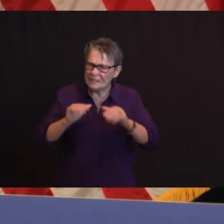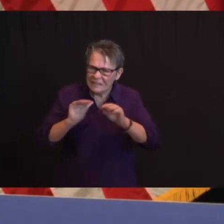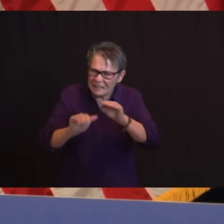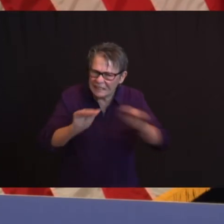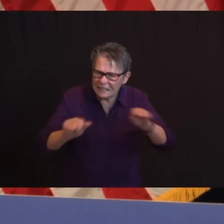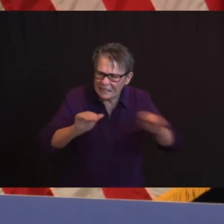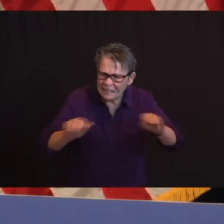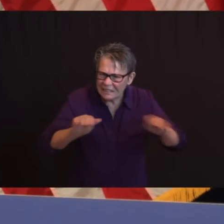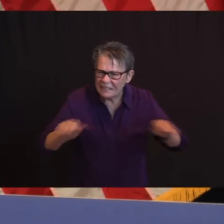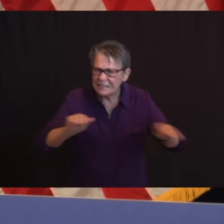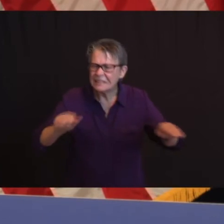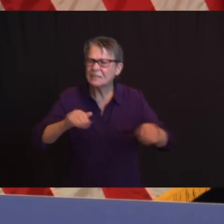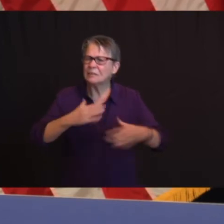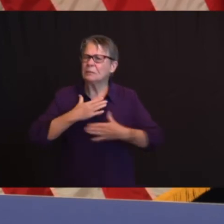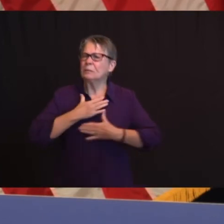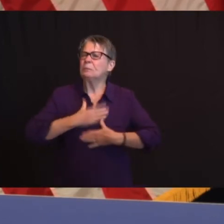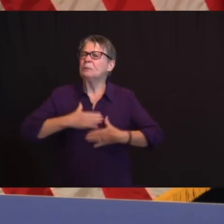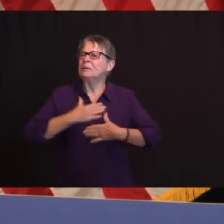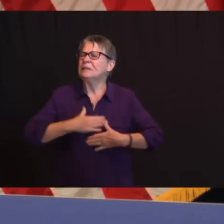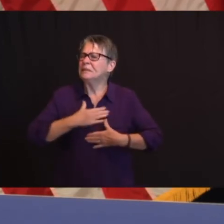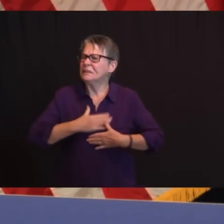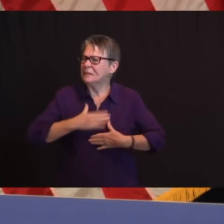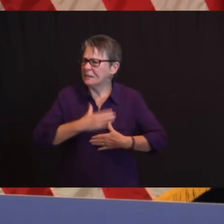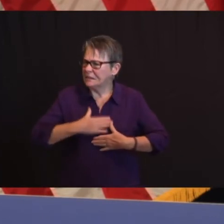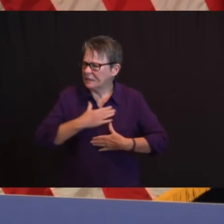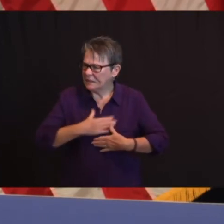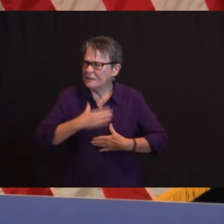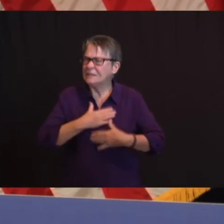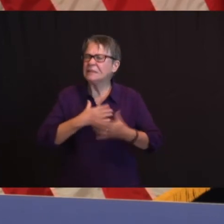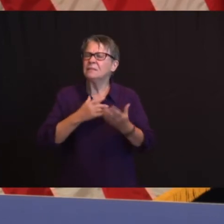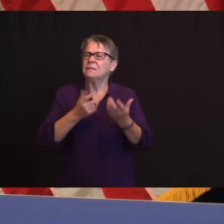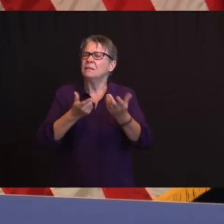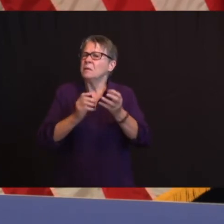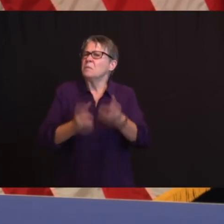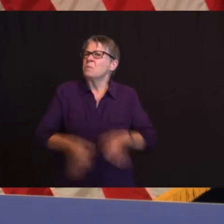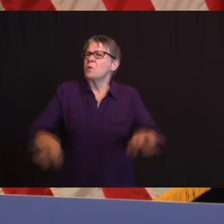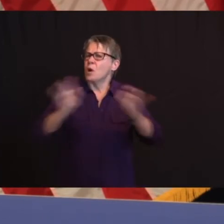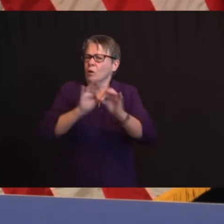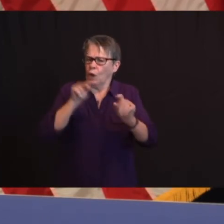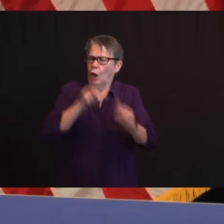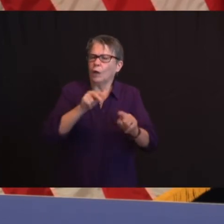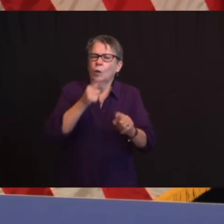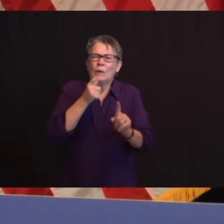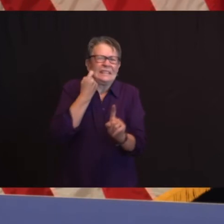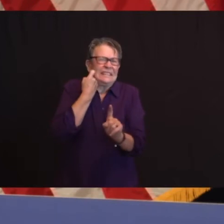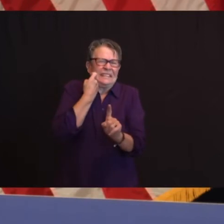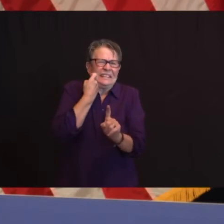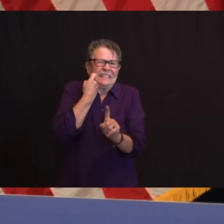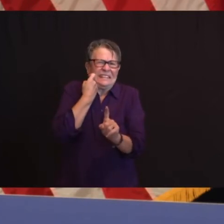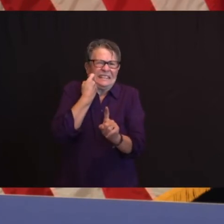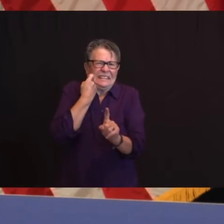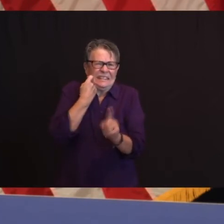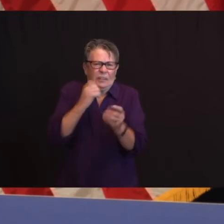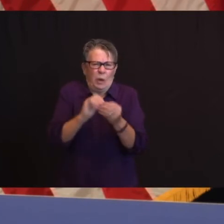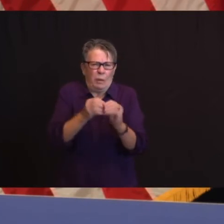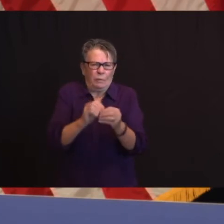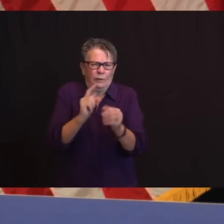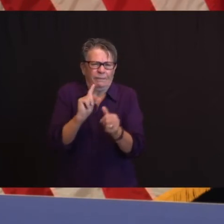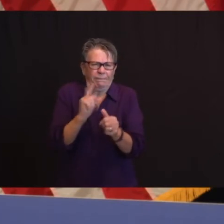more recent cases because there's more of an immediate intervention, public health intervention that you could do with